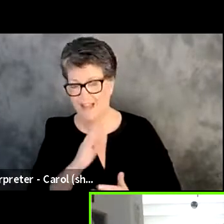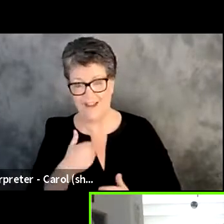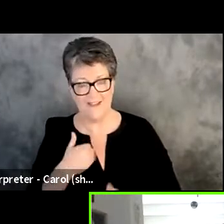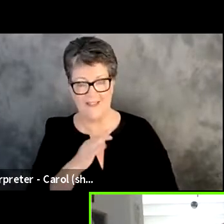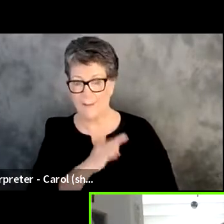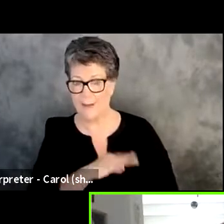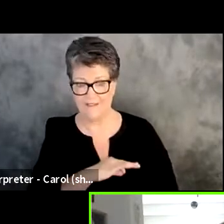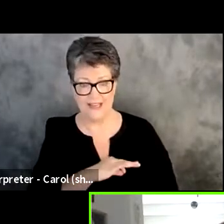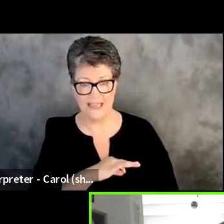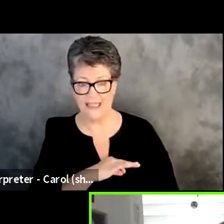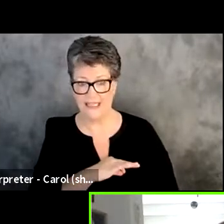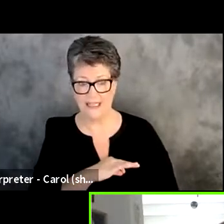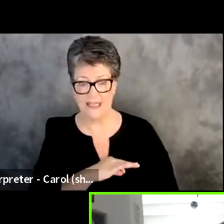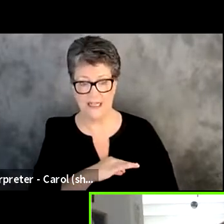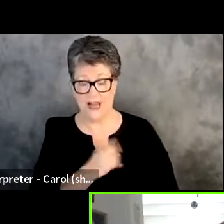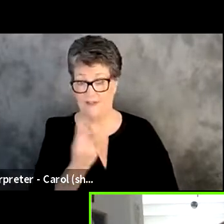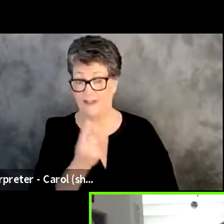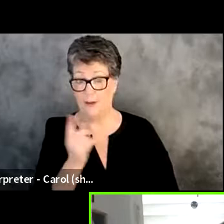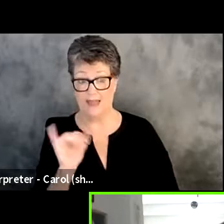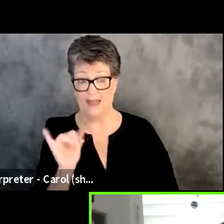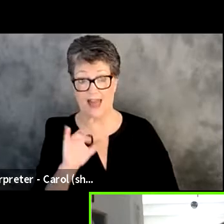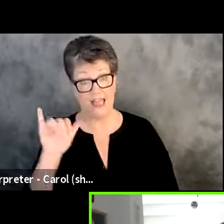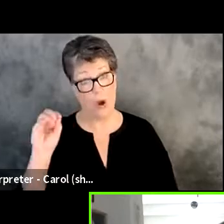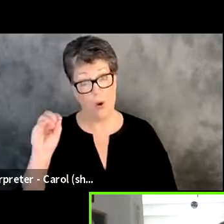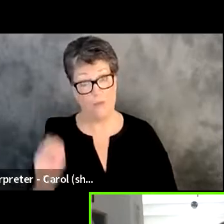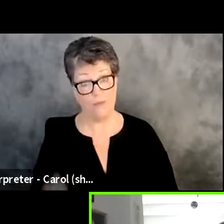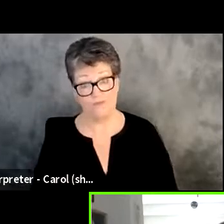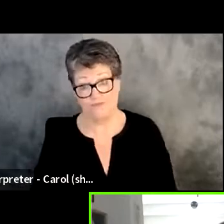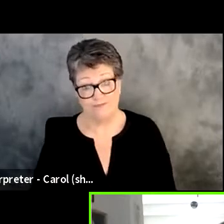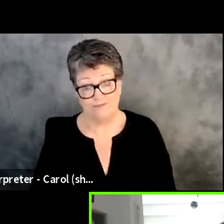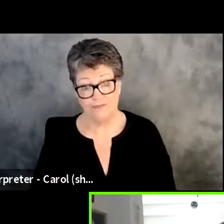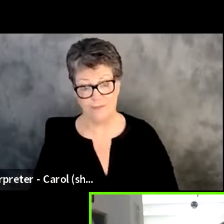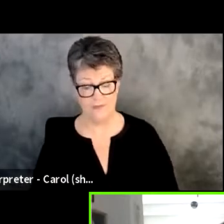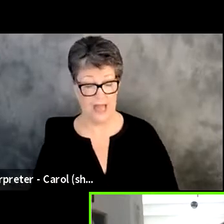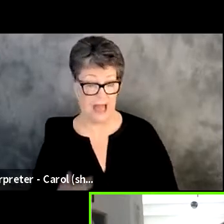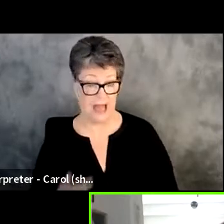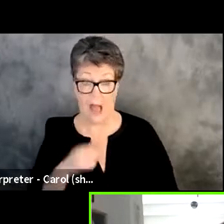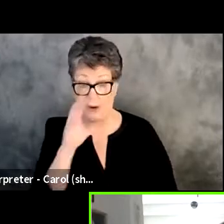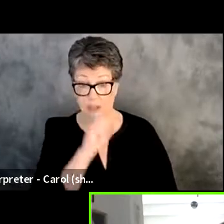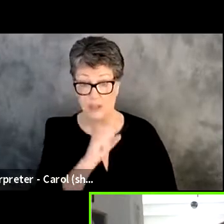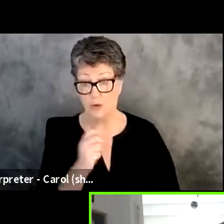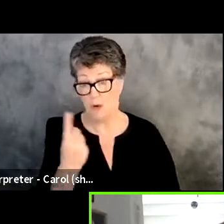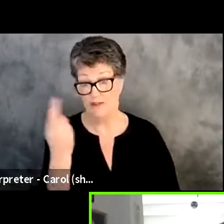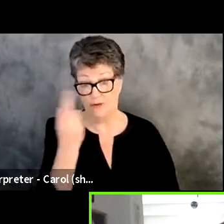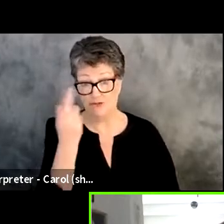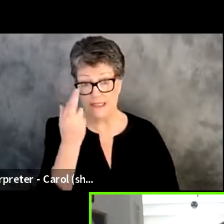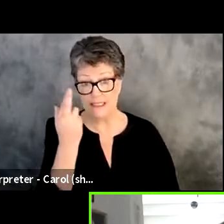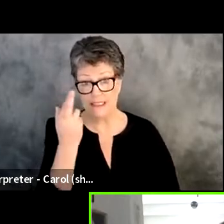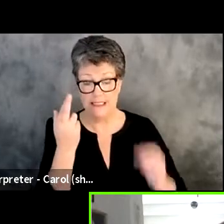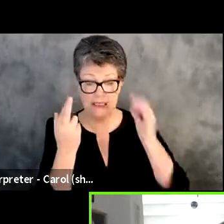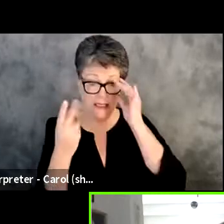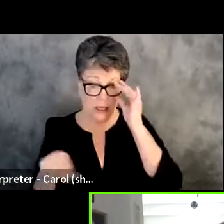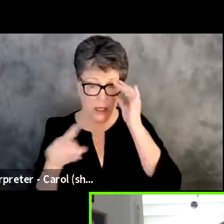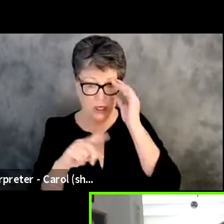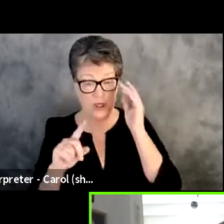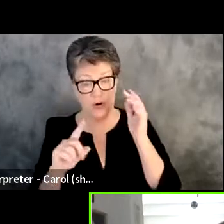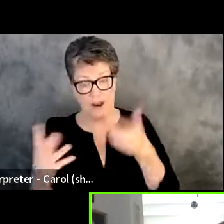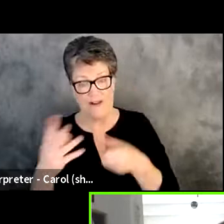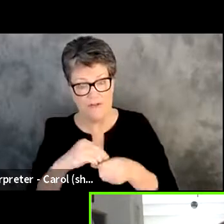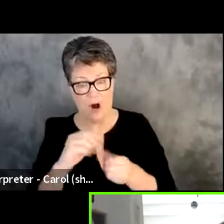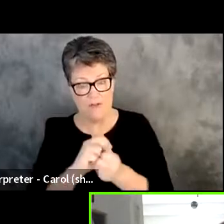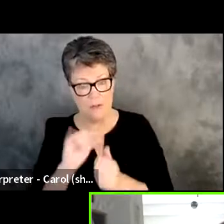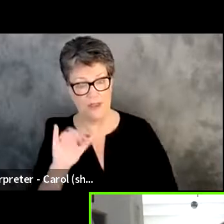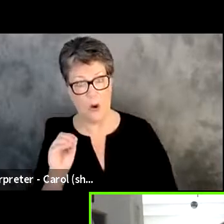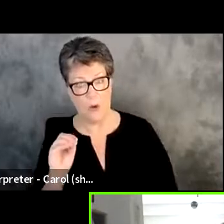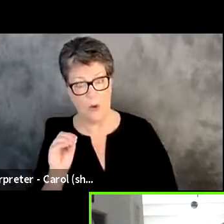benefit of something like YO. I mean, I presume that one of the reasons you're involved with YO